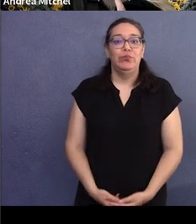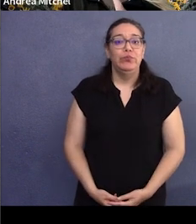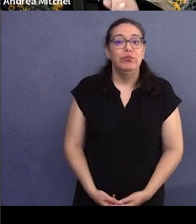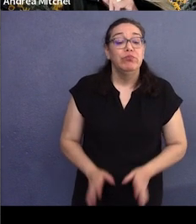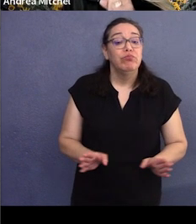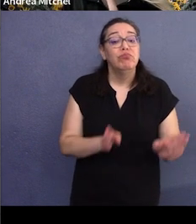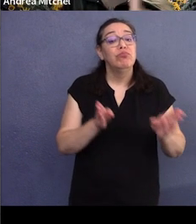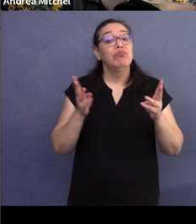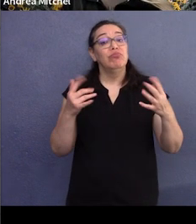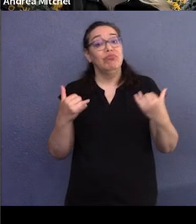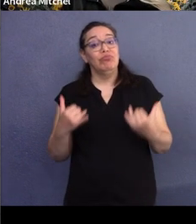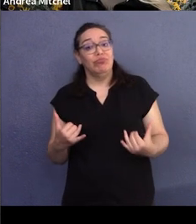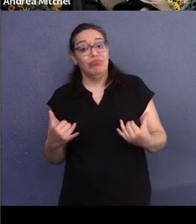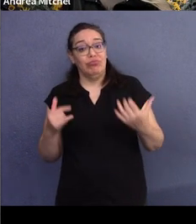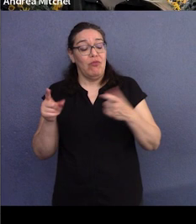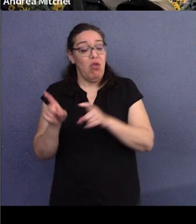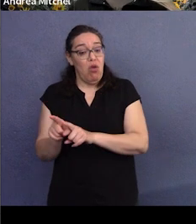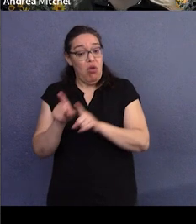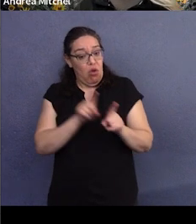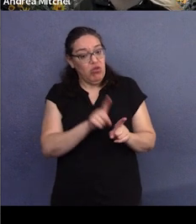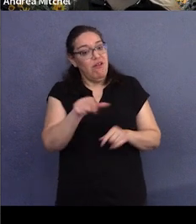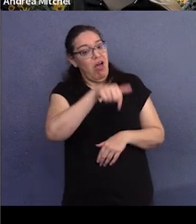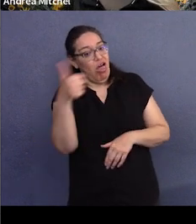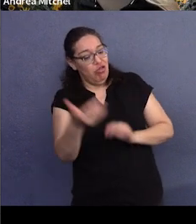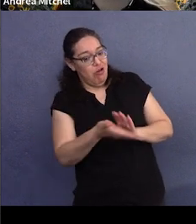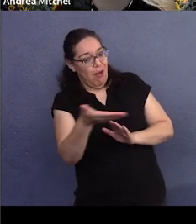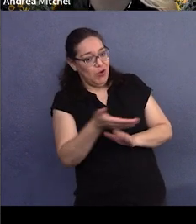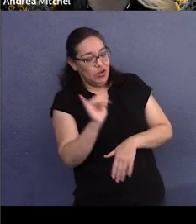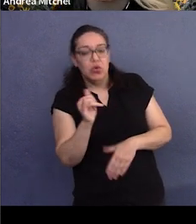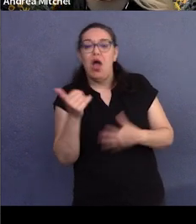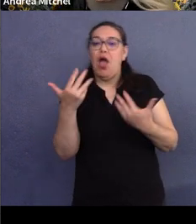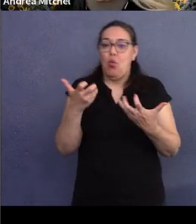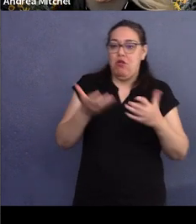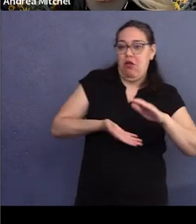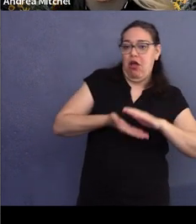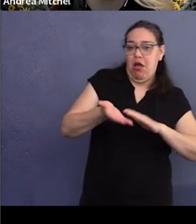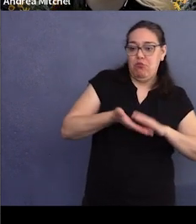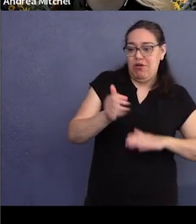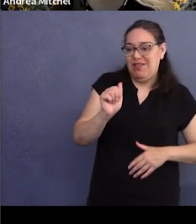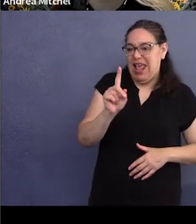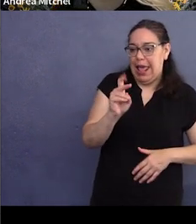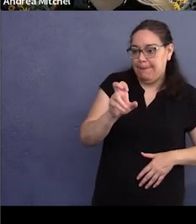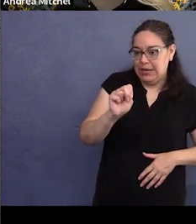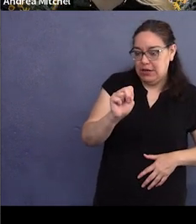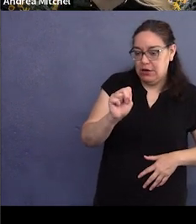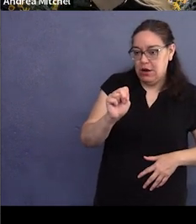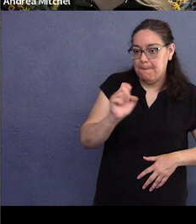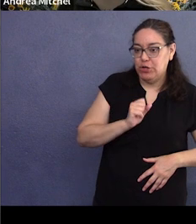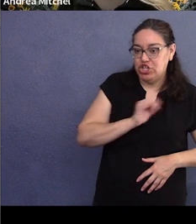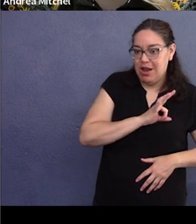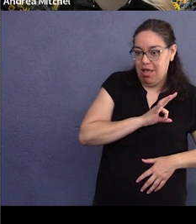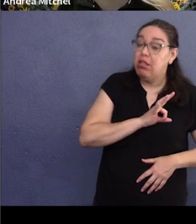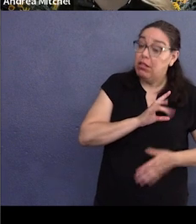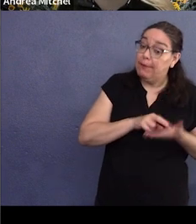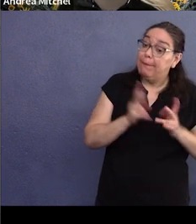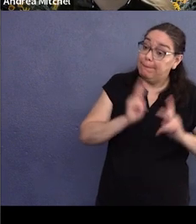Now, then we also have other operating, because I wanted to have operating admin personnel. So these are folks that are people